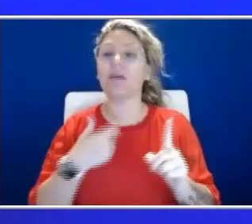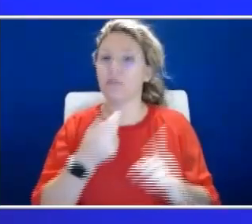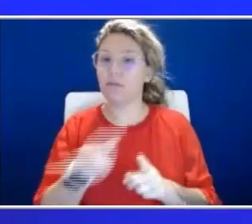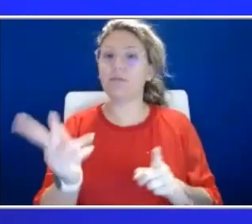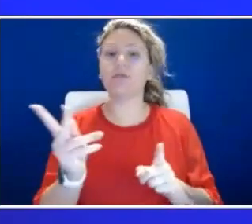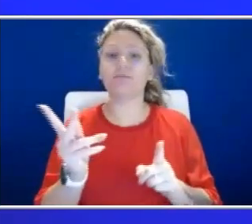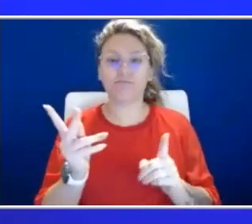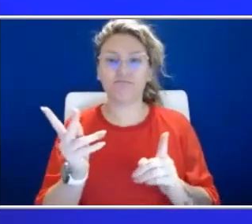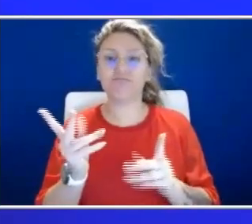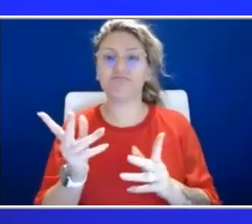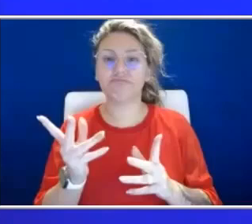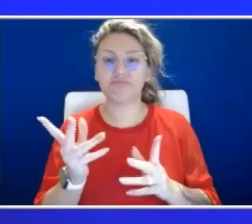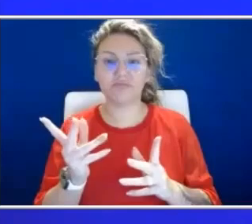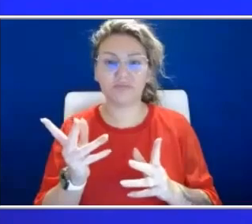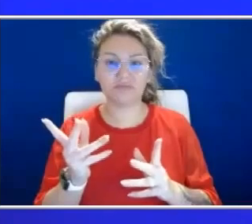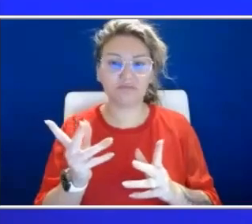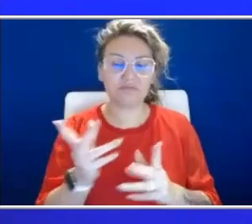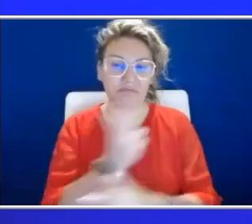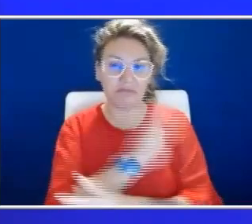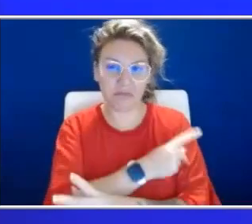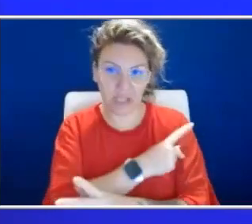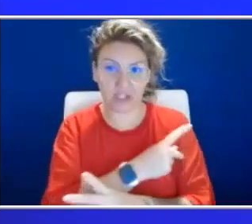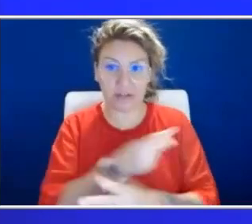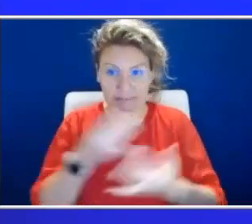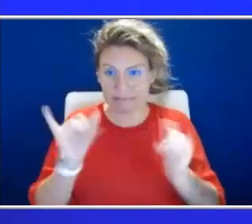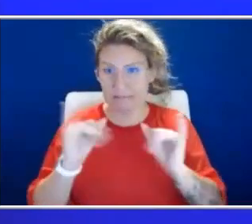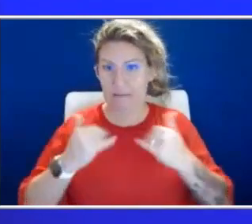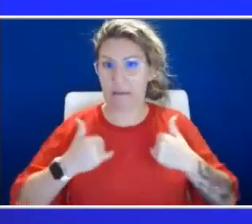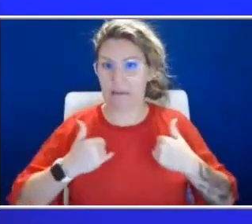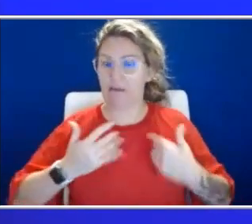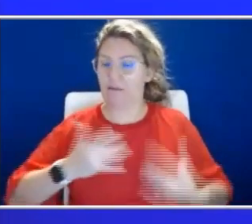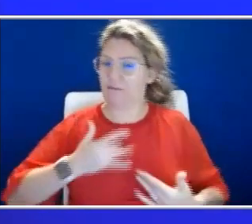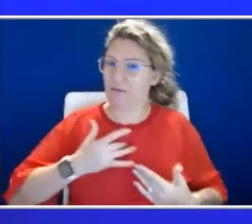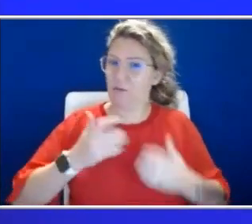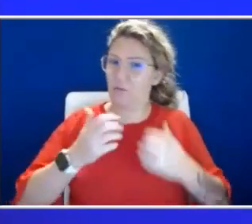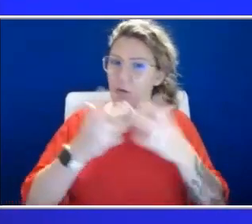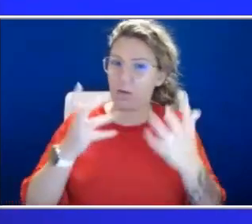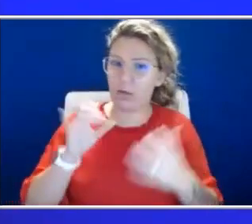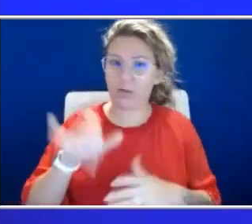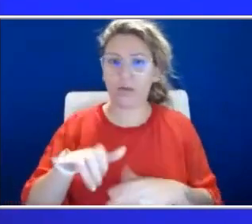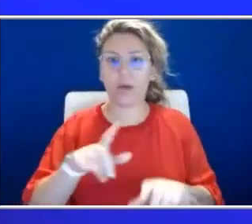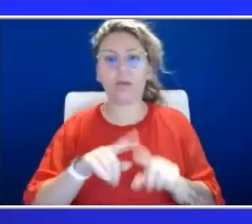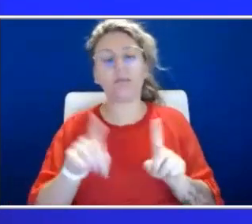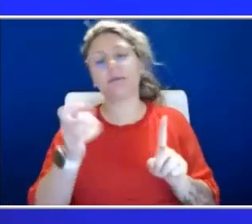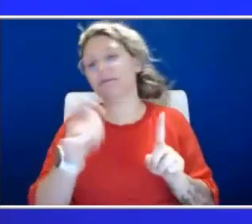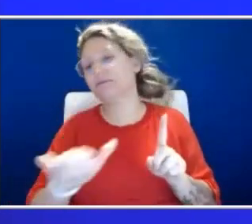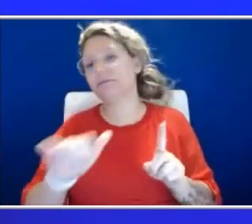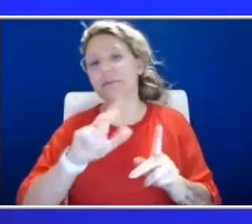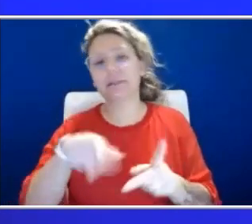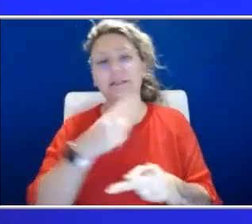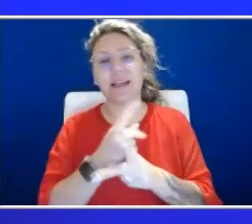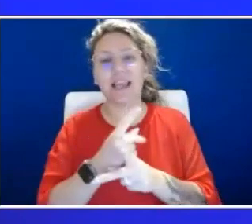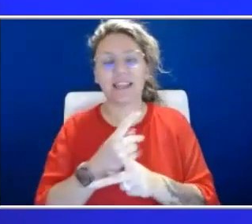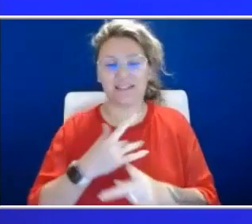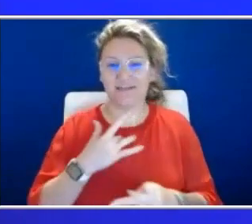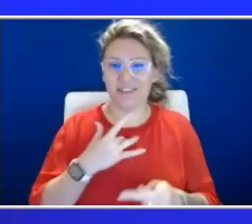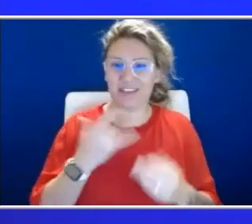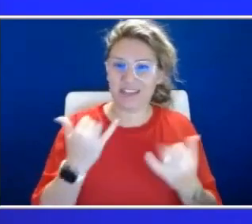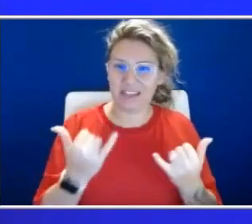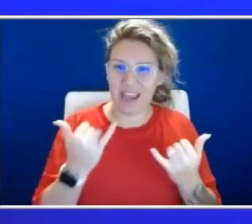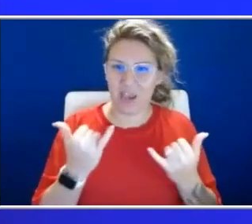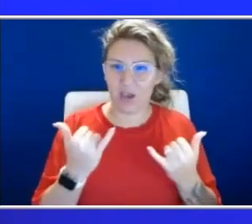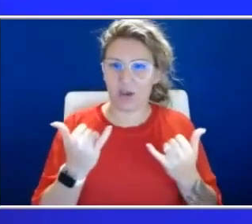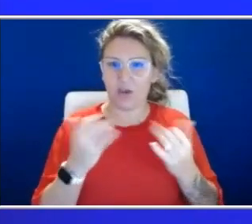have sensation without doing that. And it is any kind of sensation right now that is restored is more